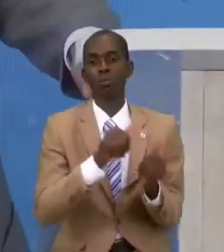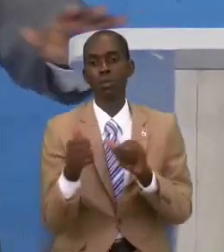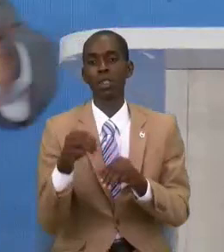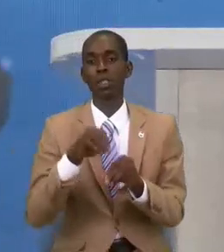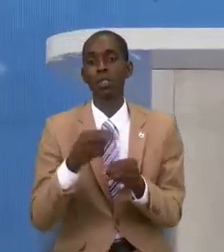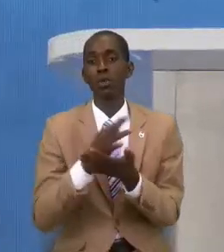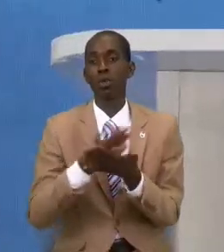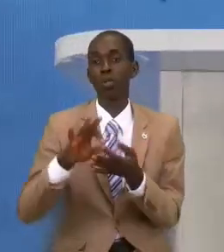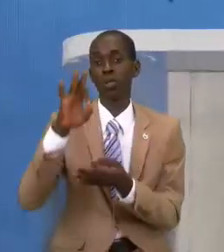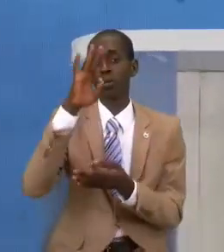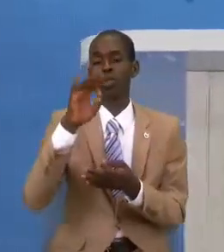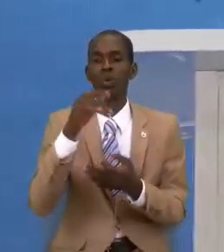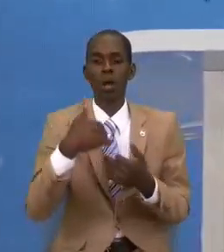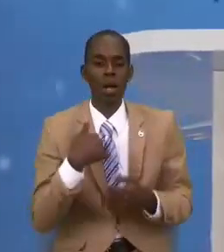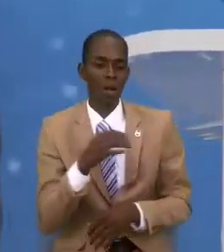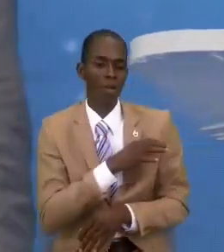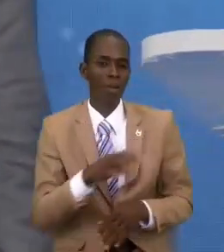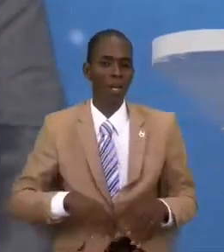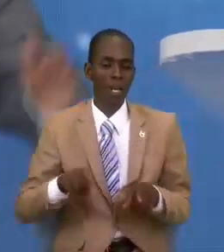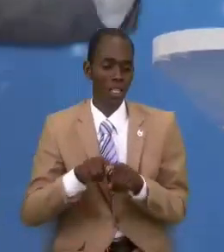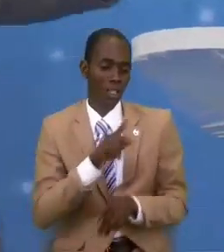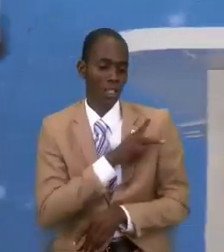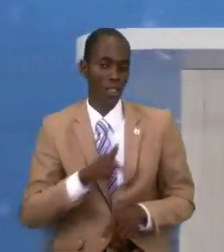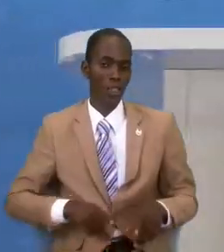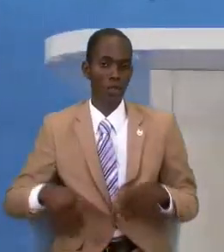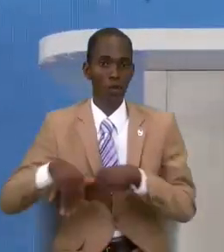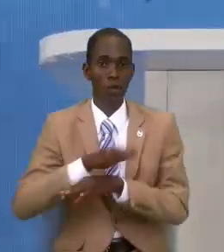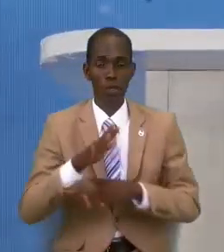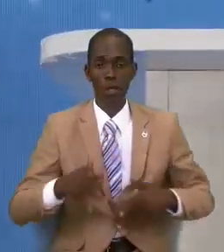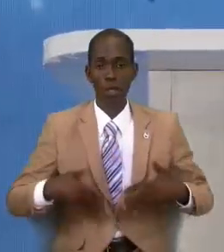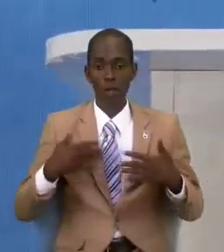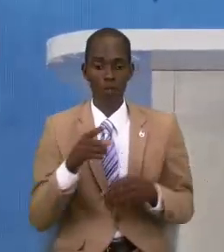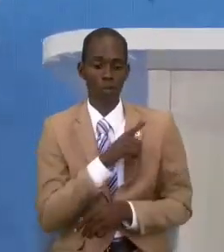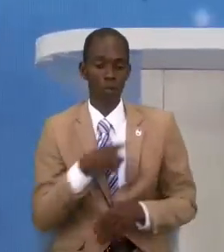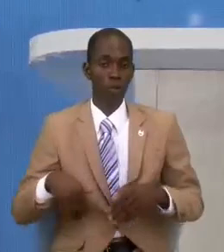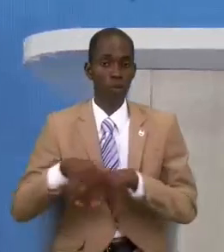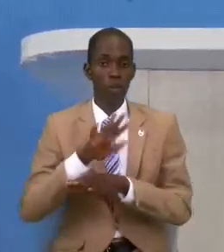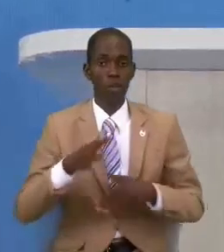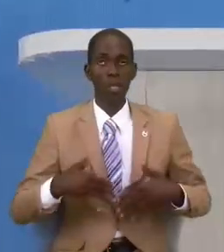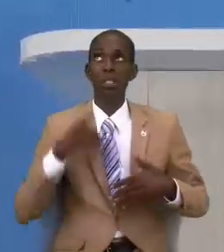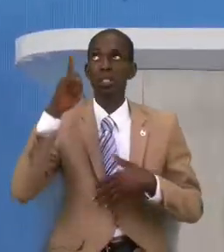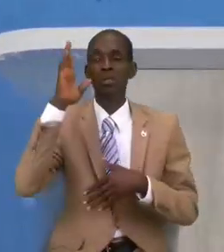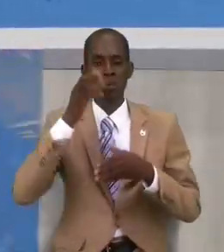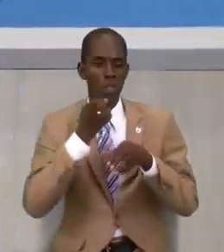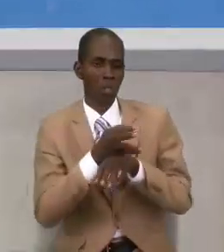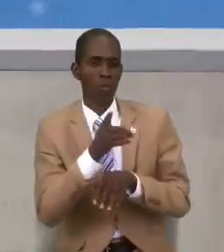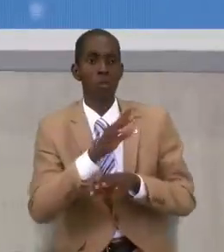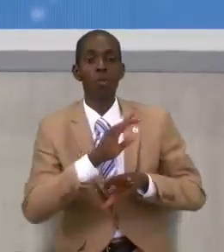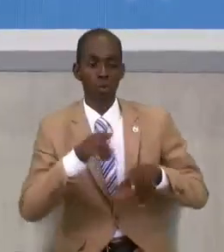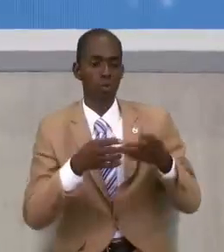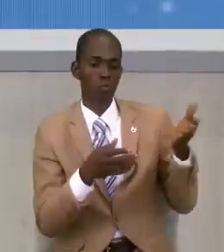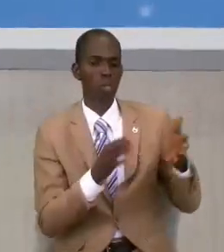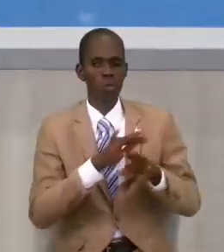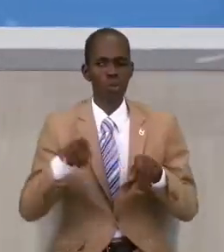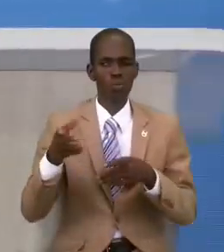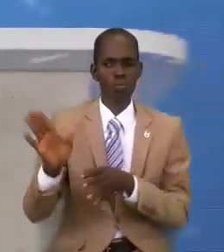your life, he counsels you, go this way, don't go that way, talk this way, don't talk that way, have this